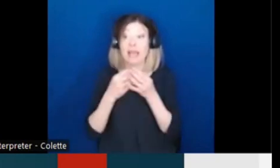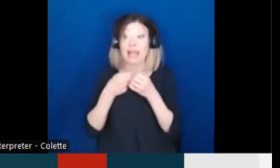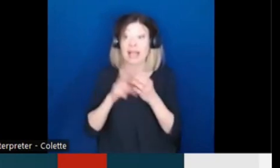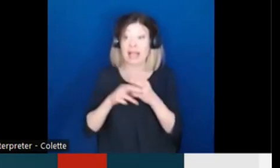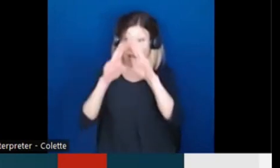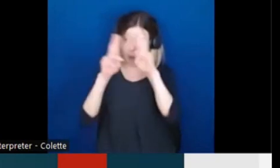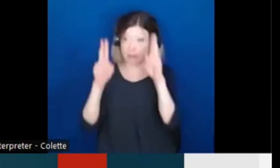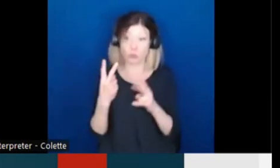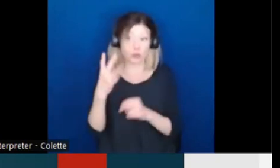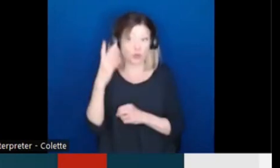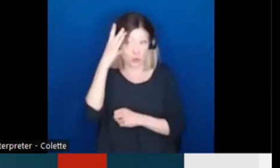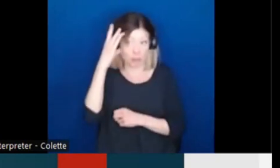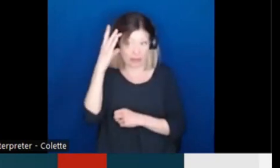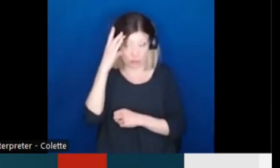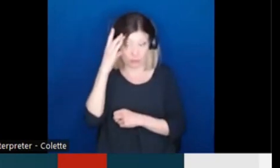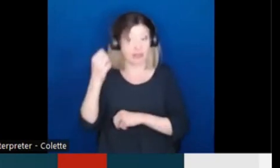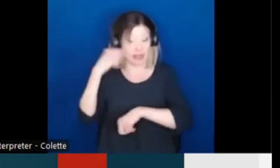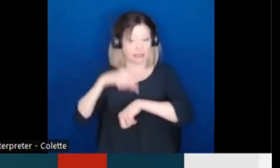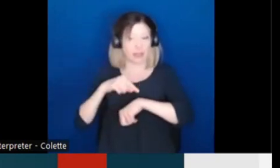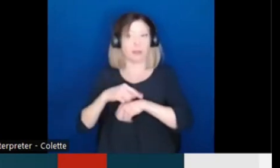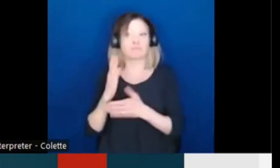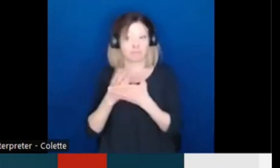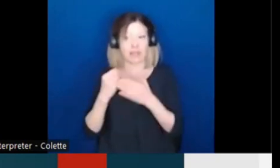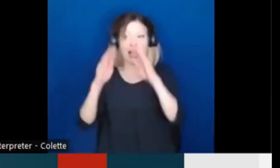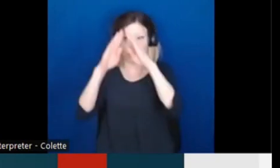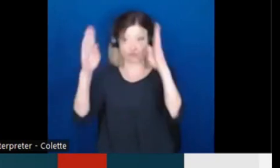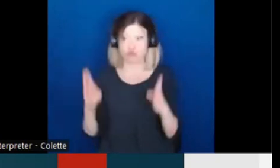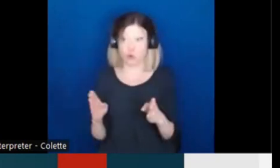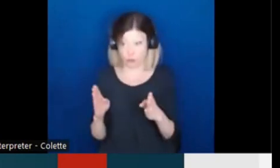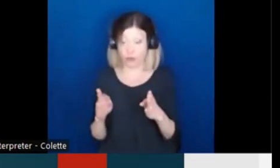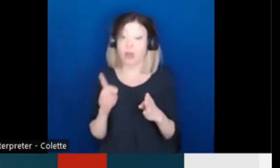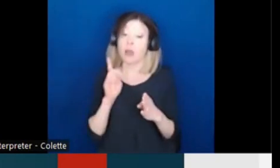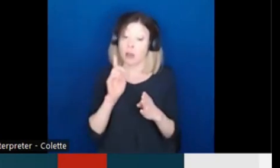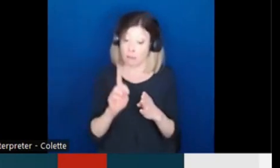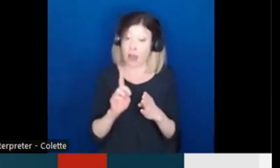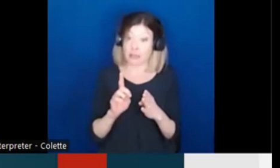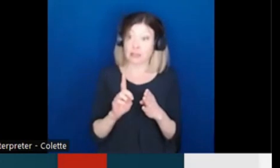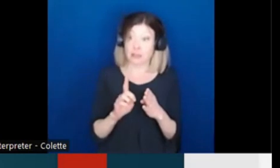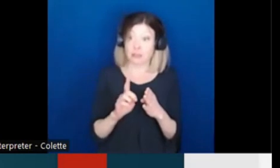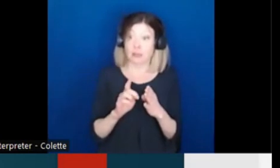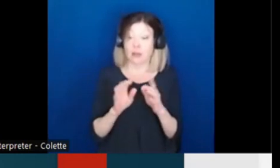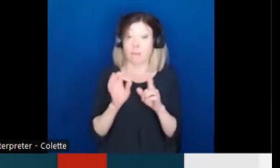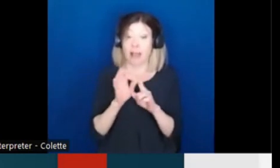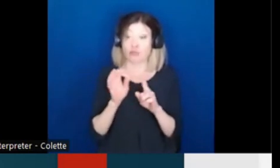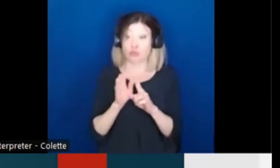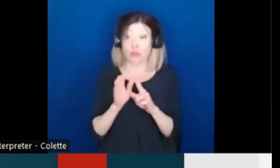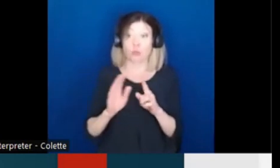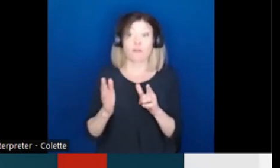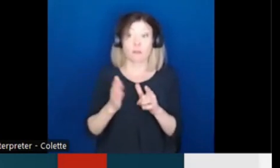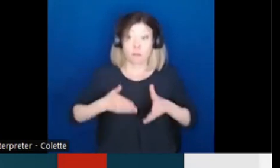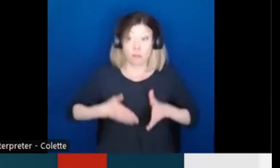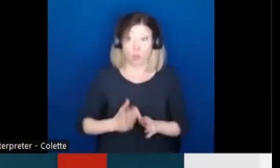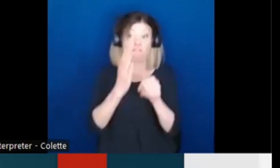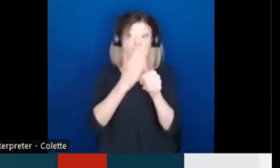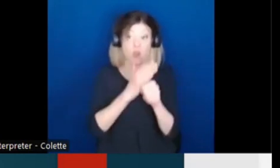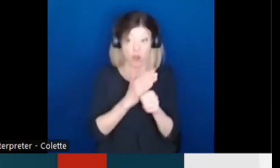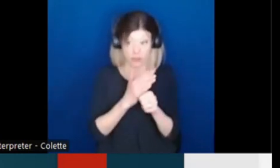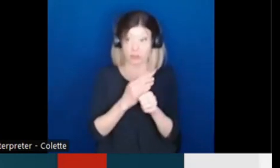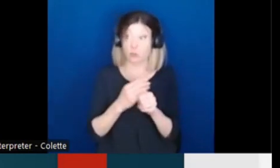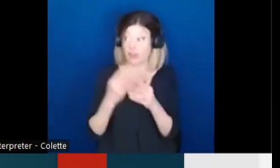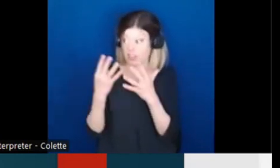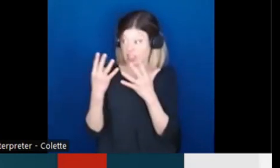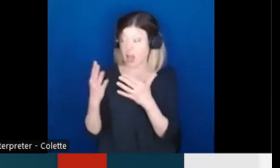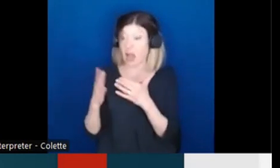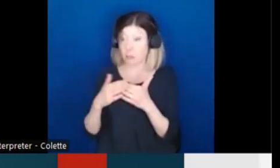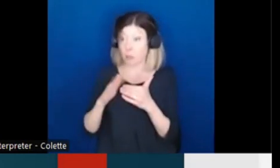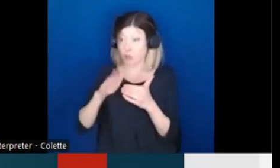10 children, and he was born into a poor family. So how did he end up going